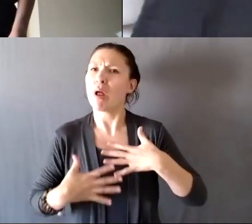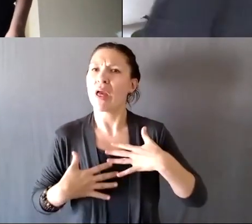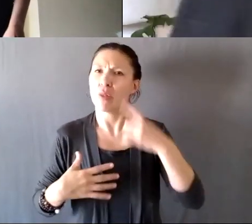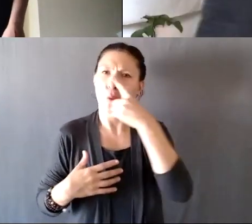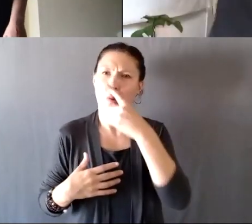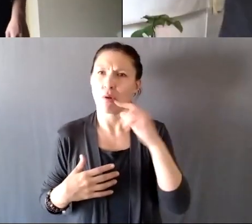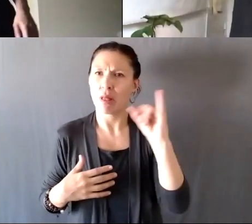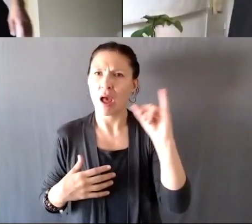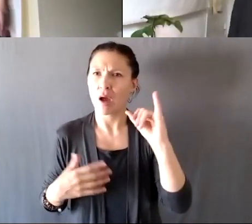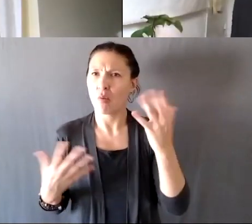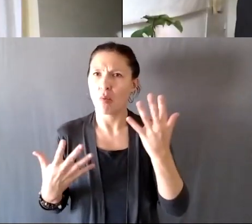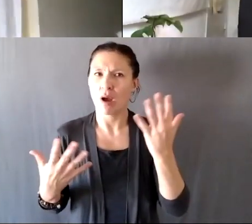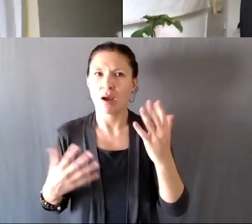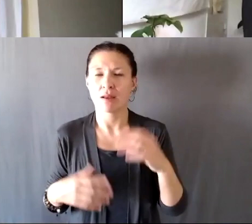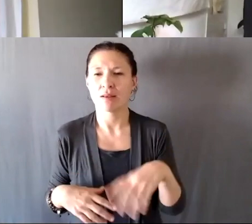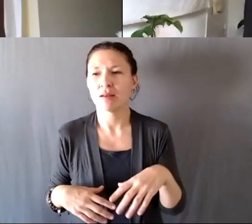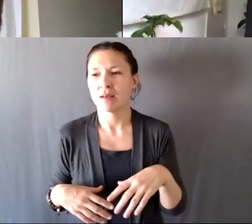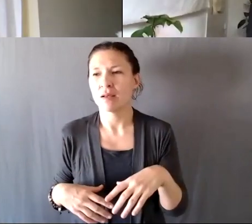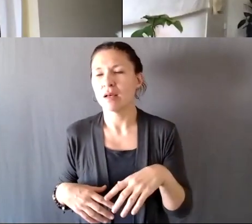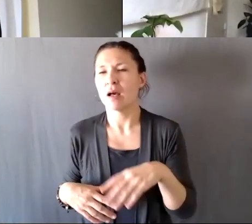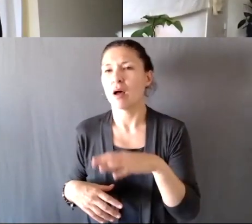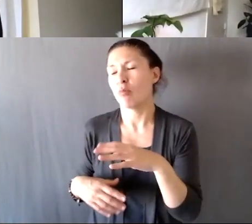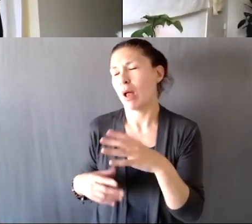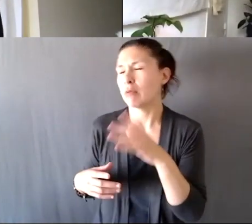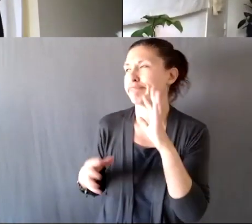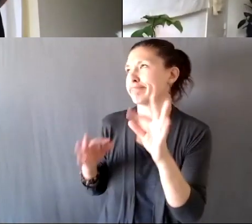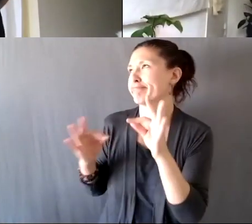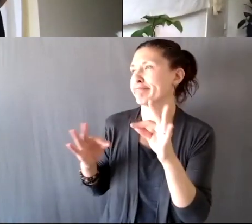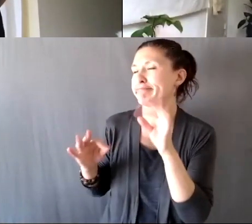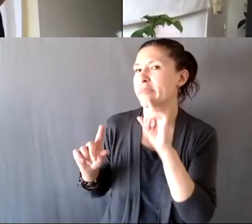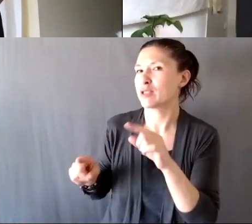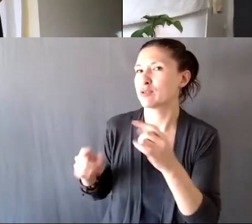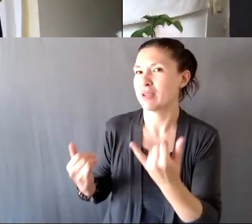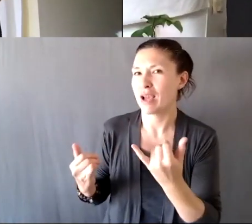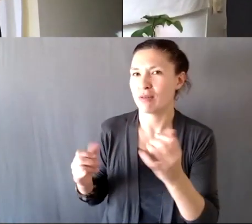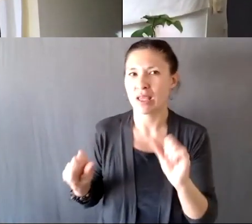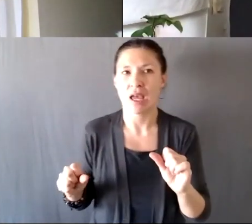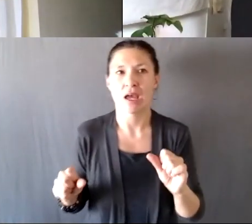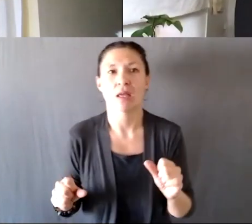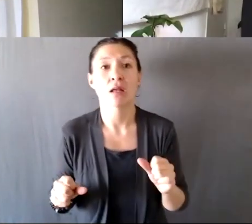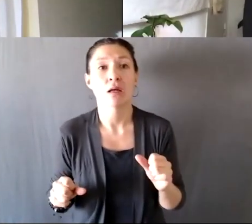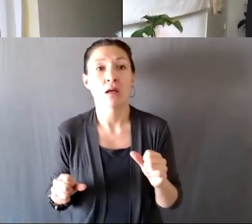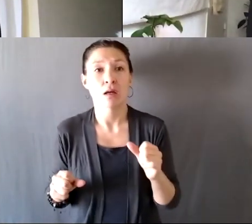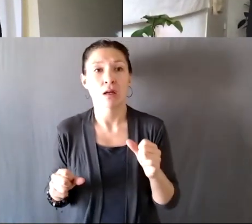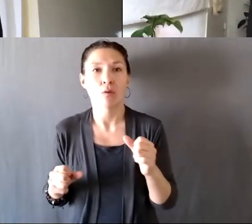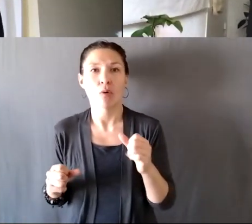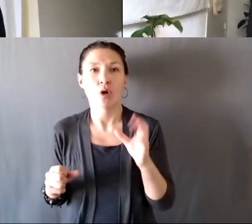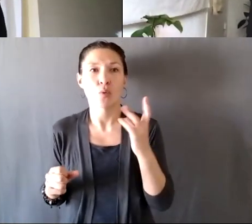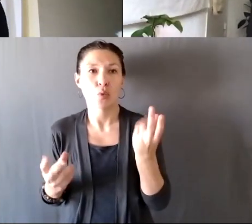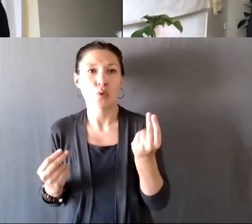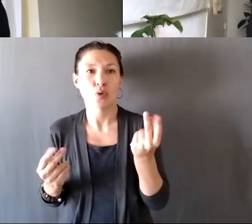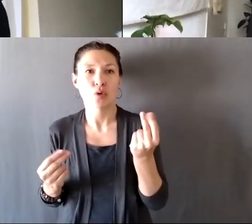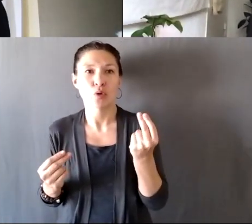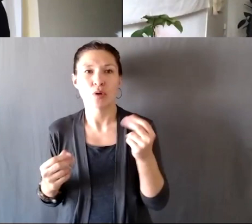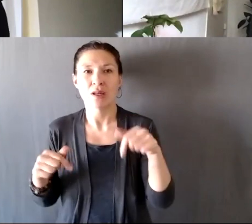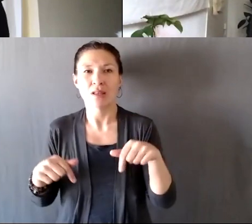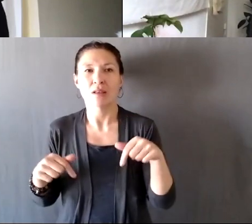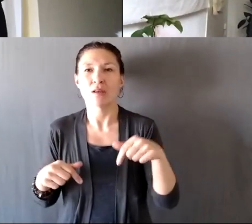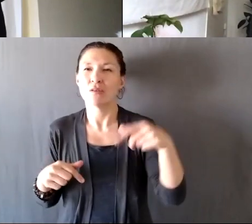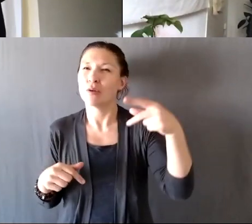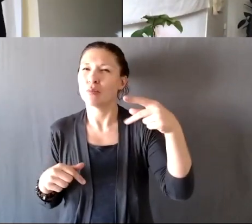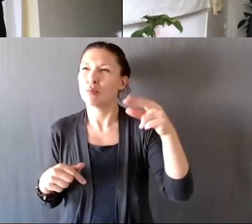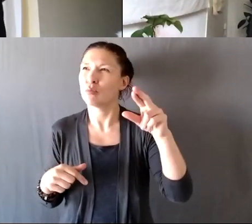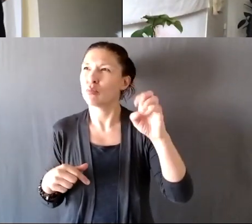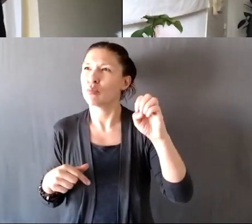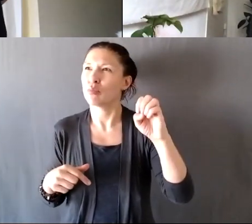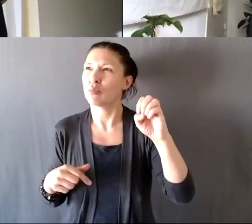this in well, you can address it now. But for these, we're going to be doing prenatal breath, which is, or maybe not. We'll